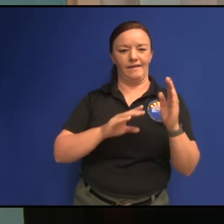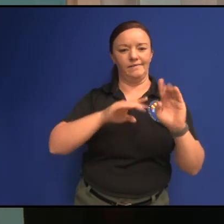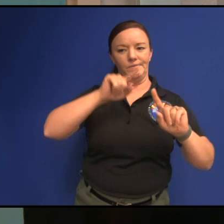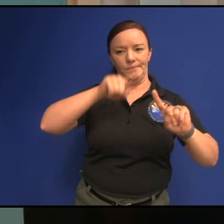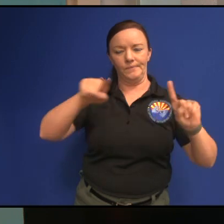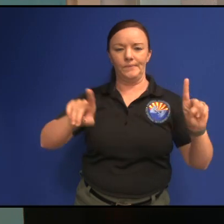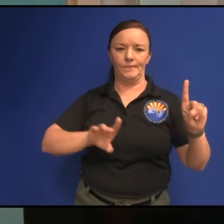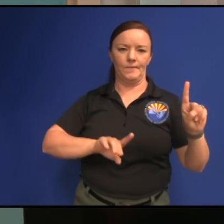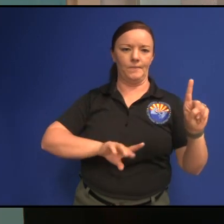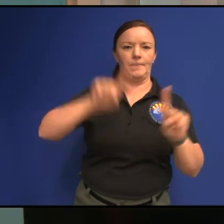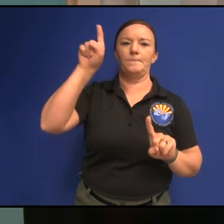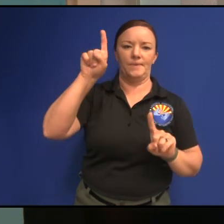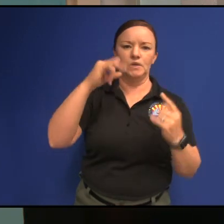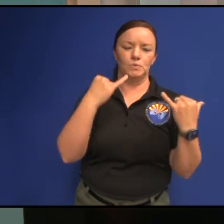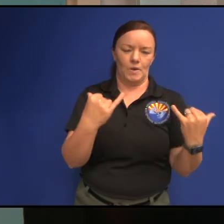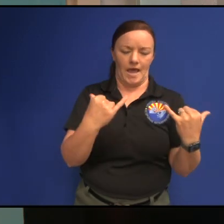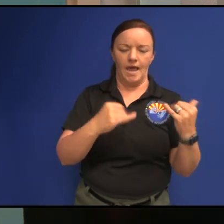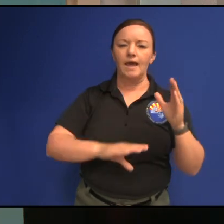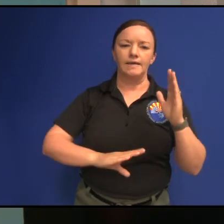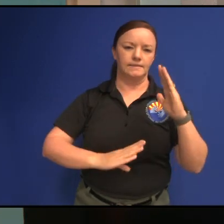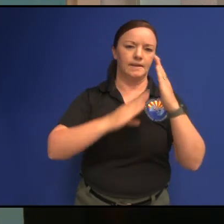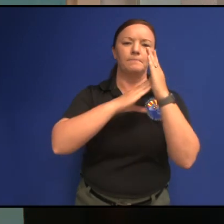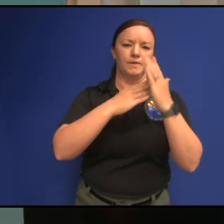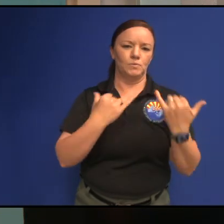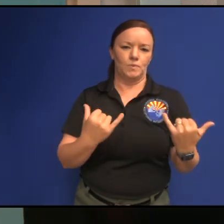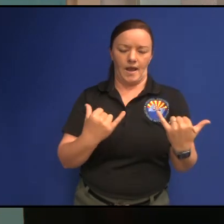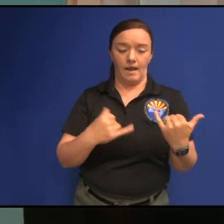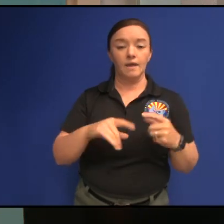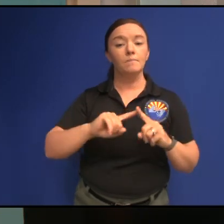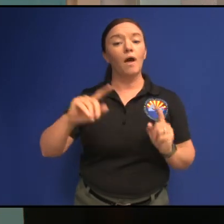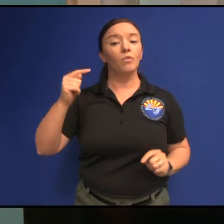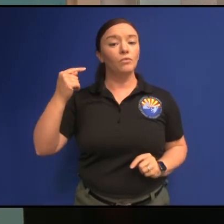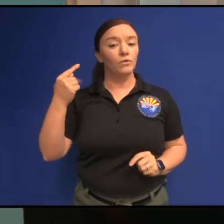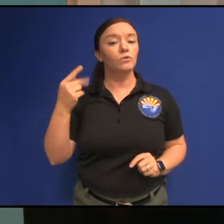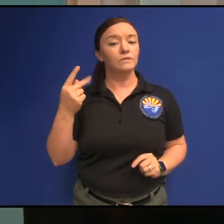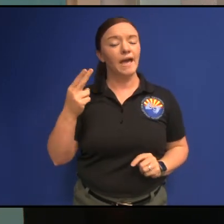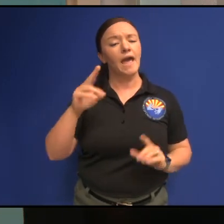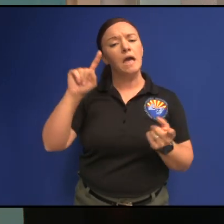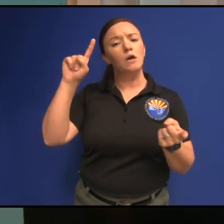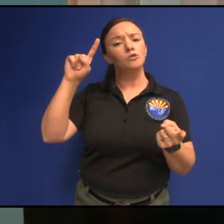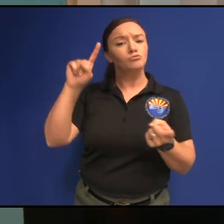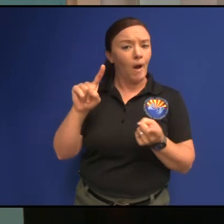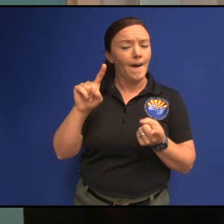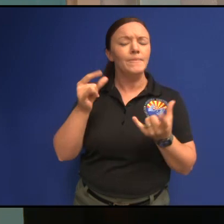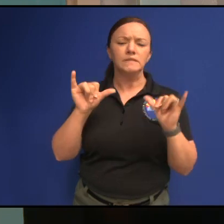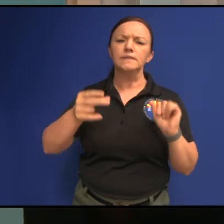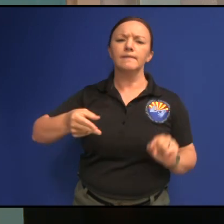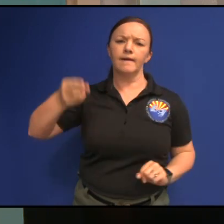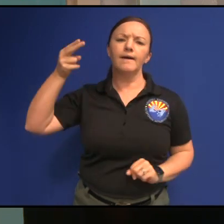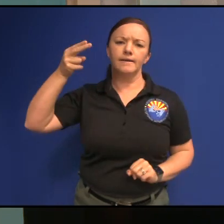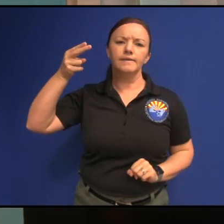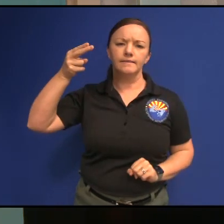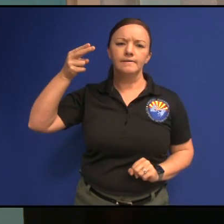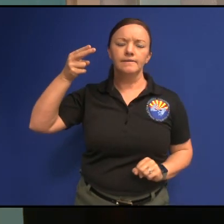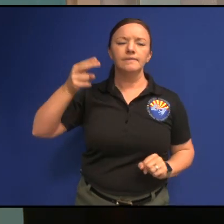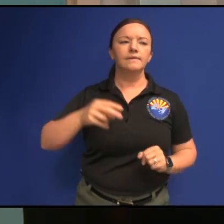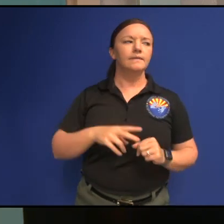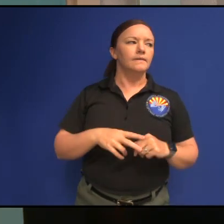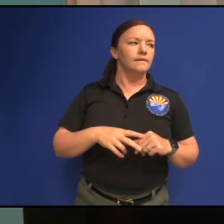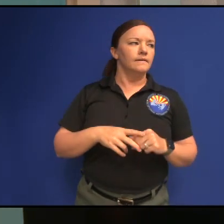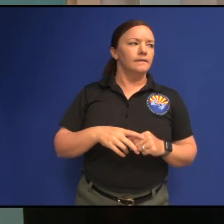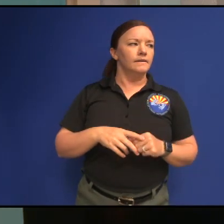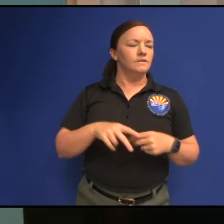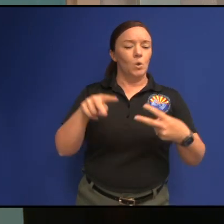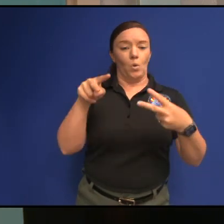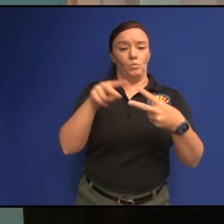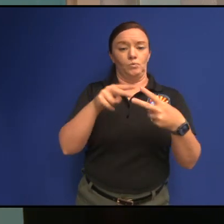and the clouds. This is where we have the most moisture. But you see on Thursday, even though we drop off, we're still pretty high. So these are 2 more